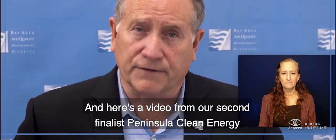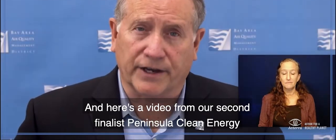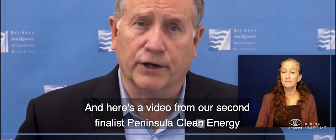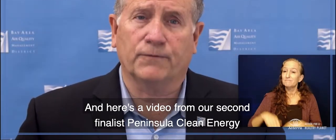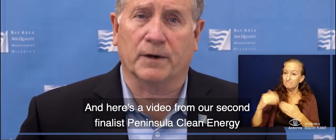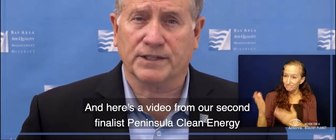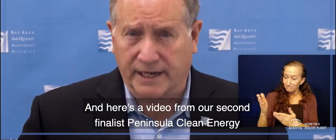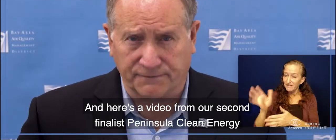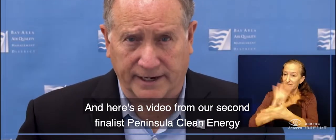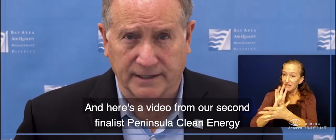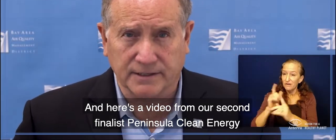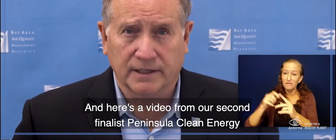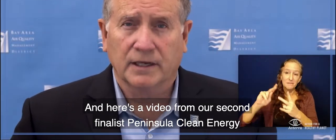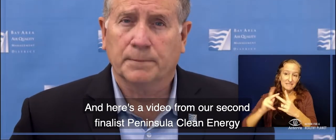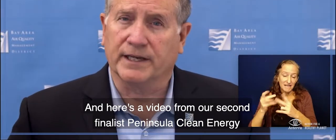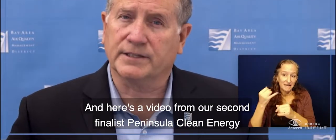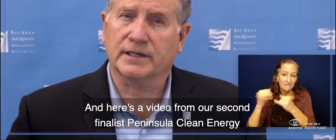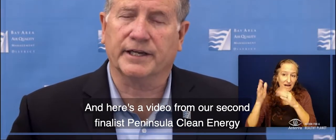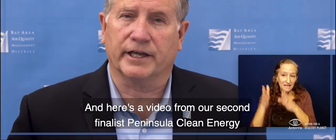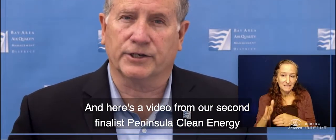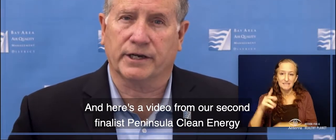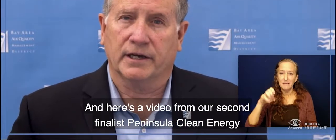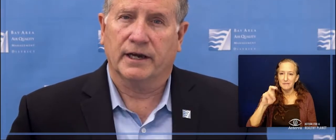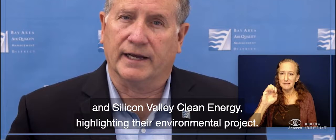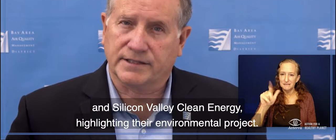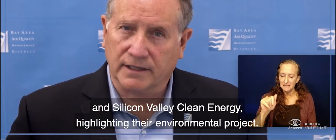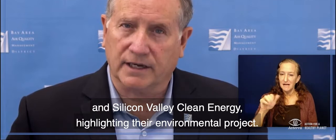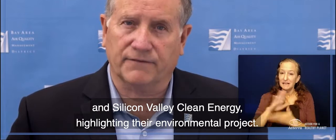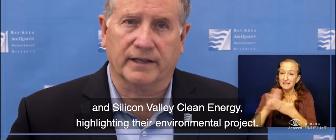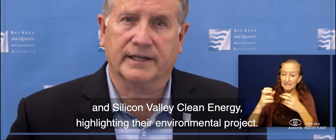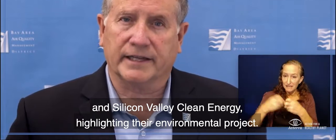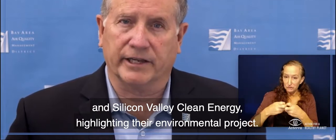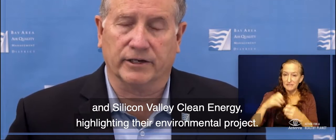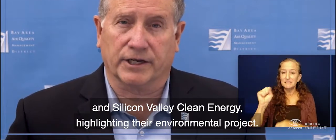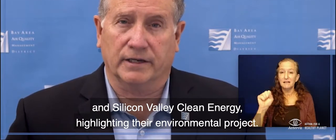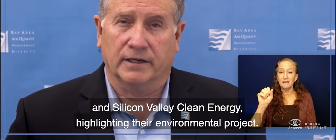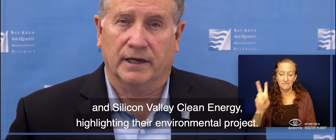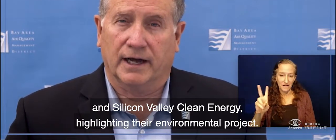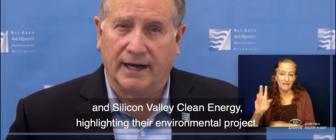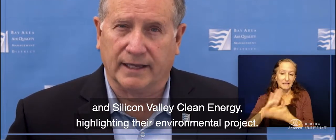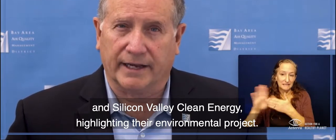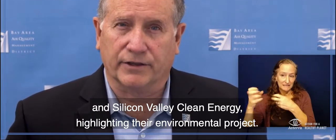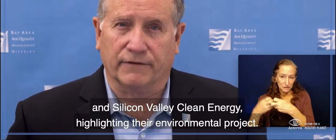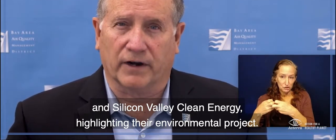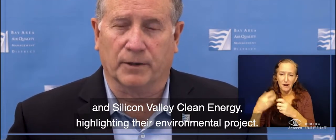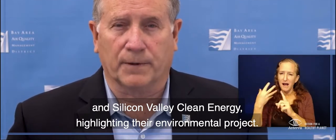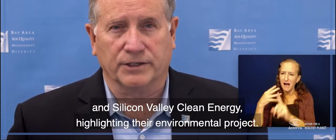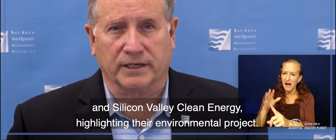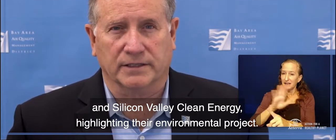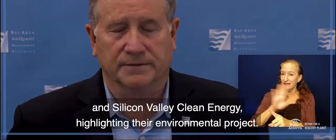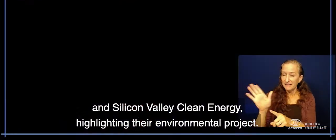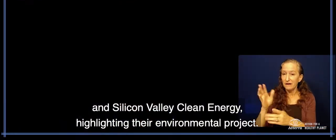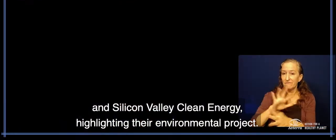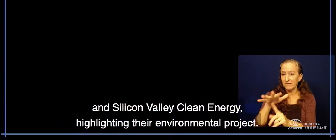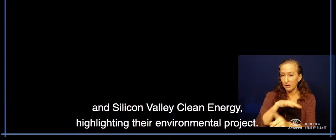And here's a video from our second finalist, Peninsula Clean Energy and Silicon Valley Clean Energy, highlighting their environmental